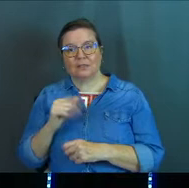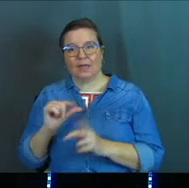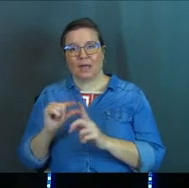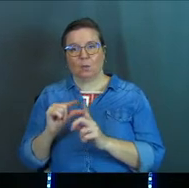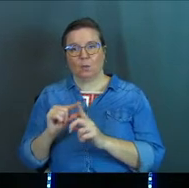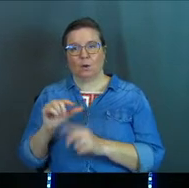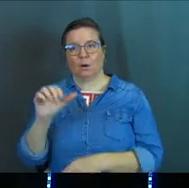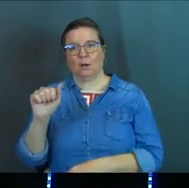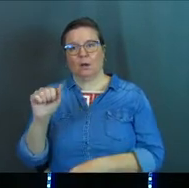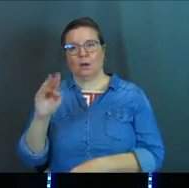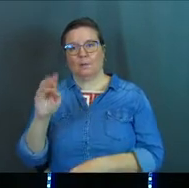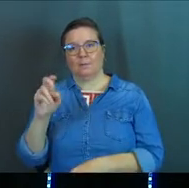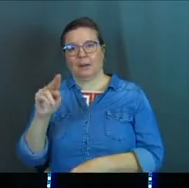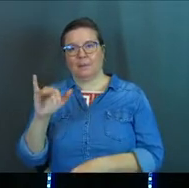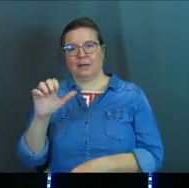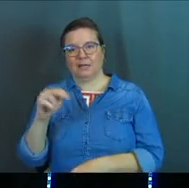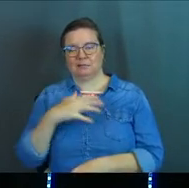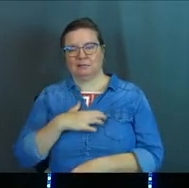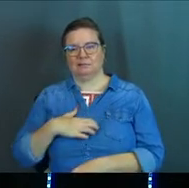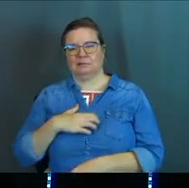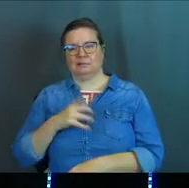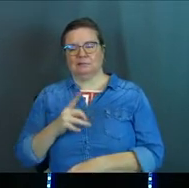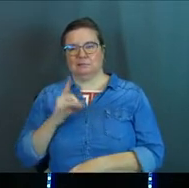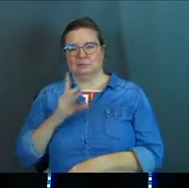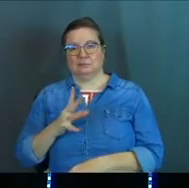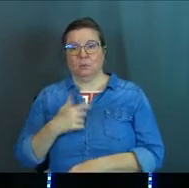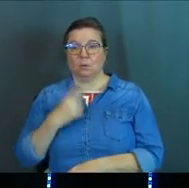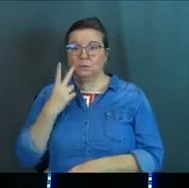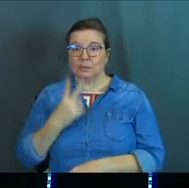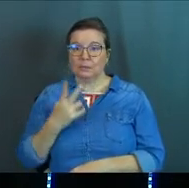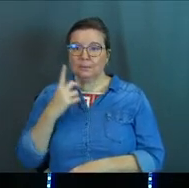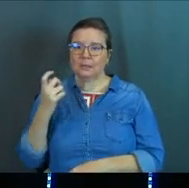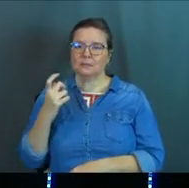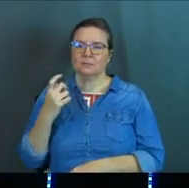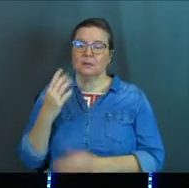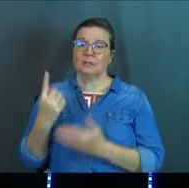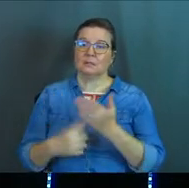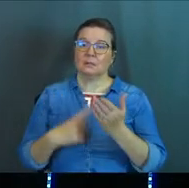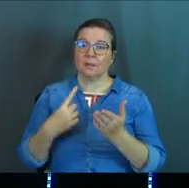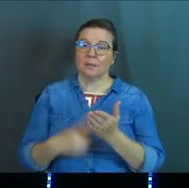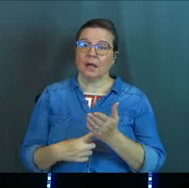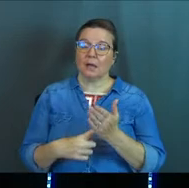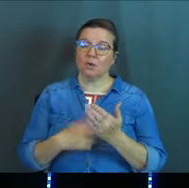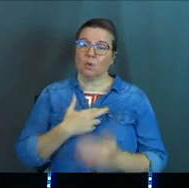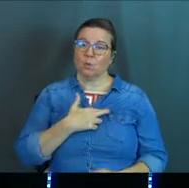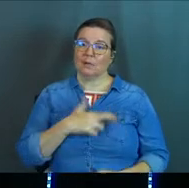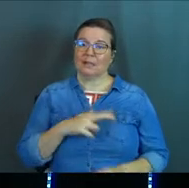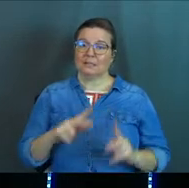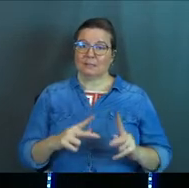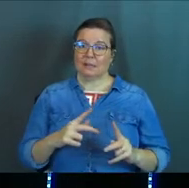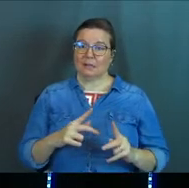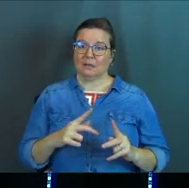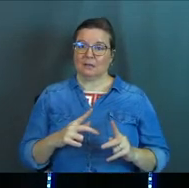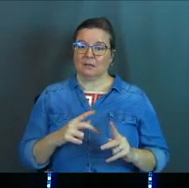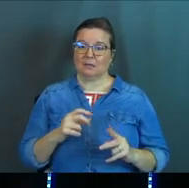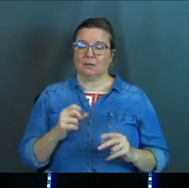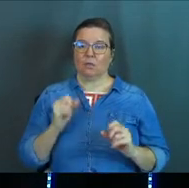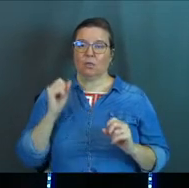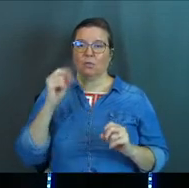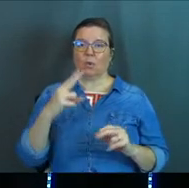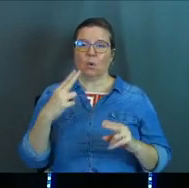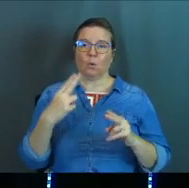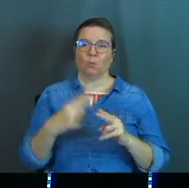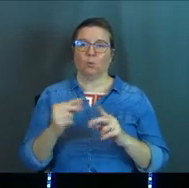word abomination. And the reason I want you to see it is because sometimes religious people throw around the